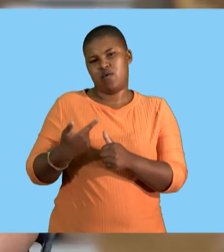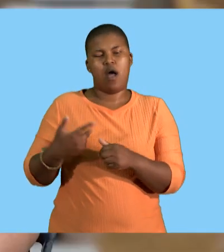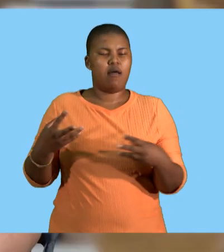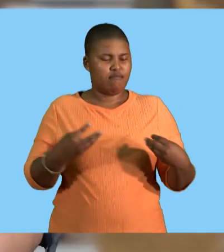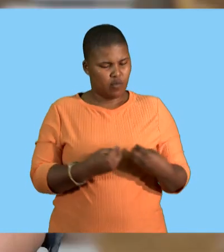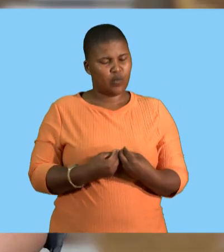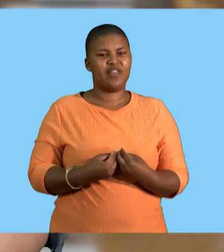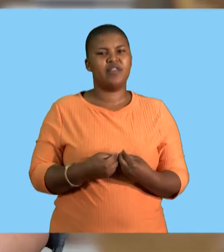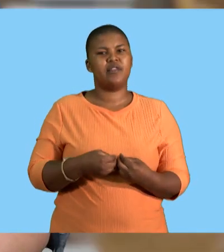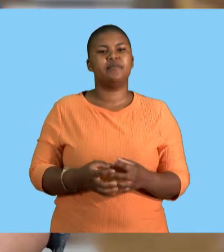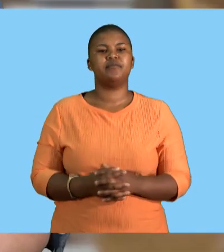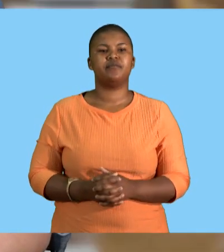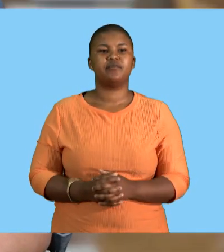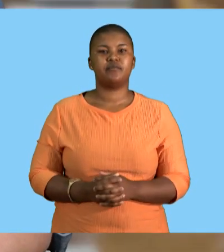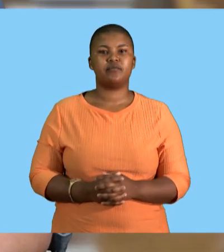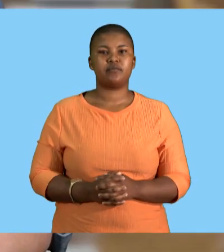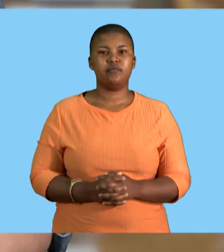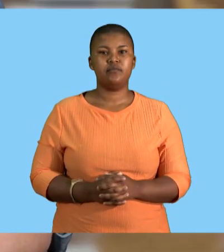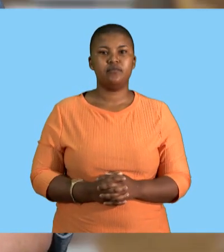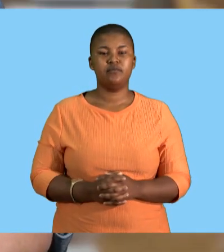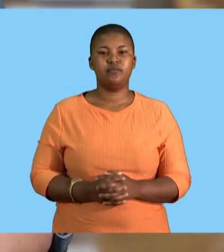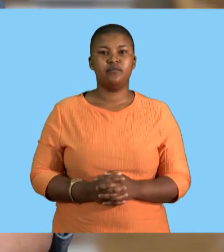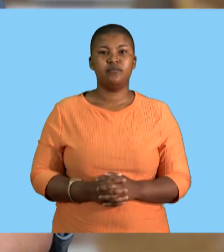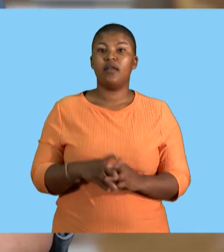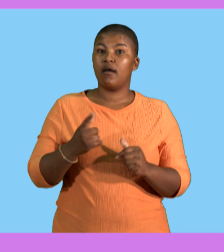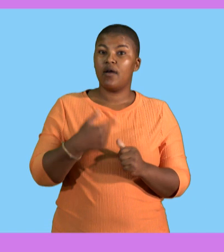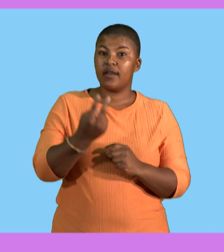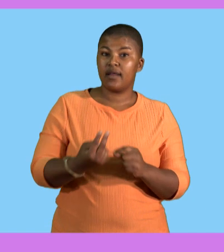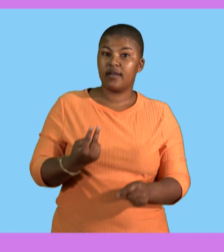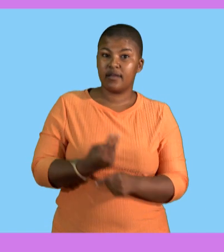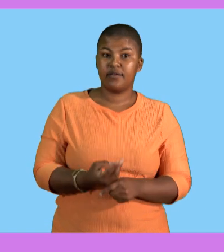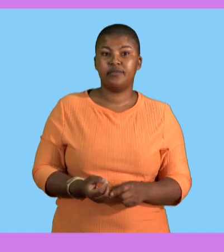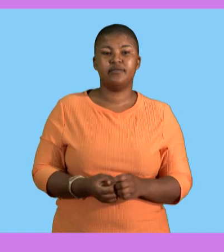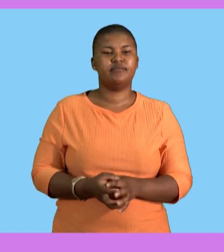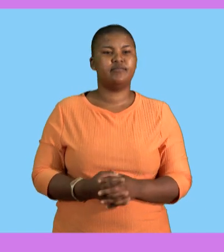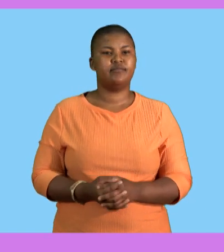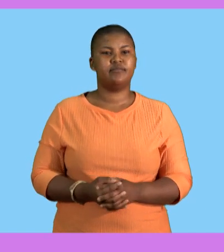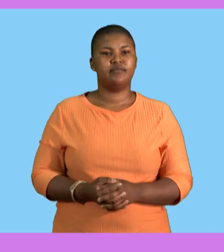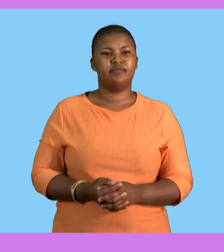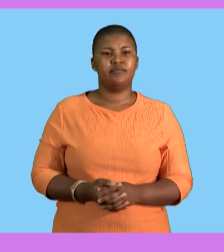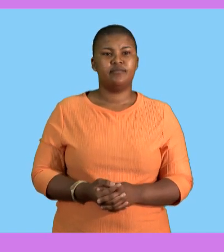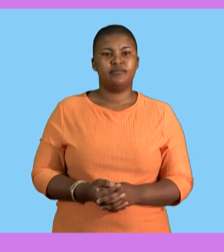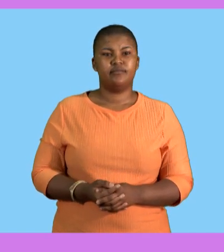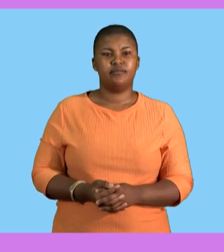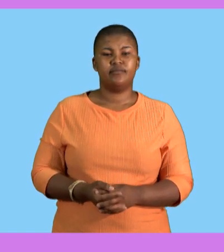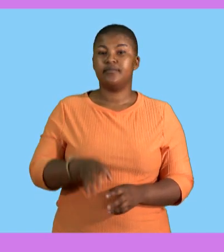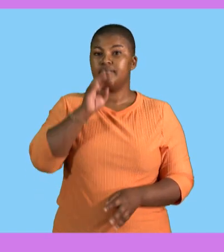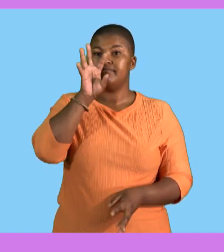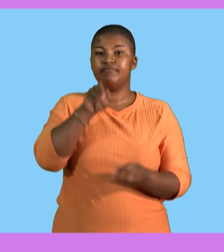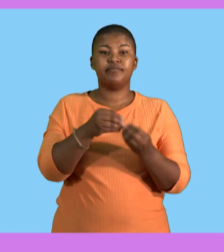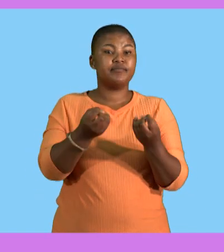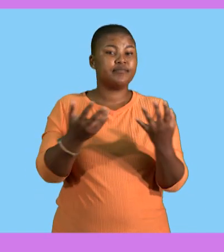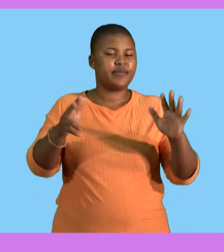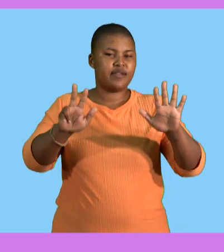count it as one. So let's check again. 1, 2, 3, 4, 5, 6,